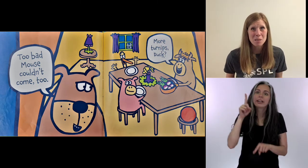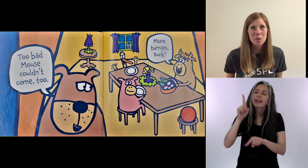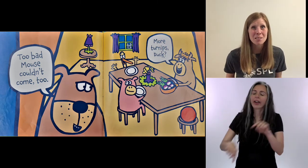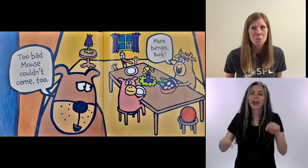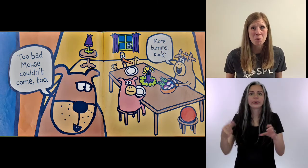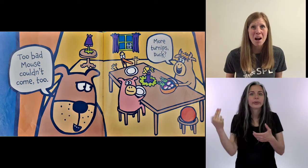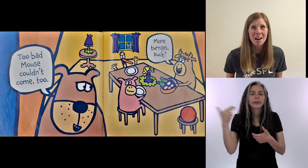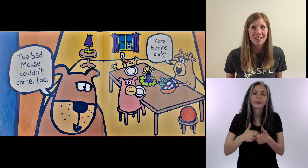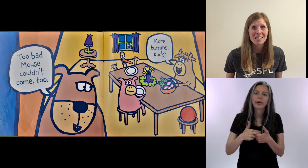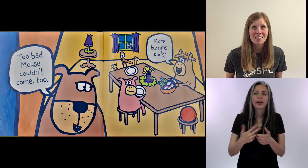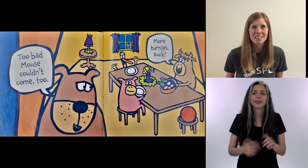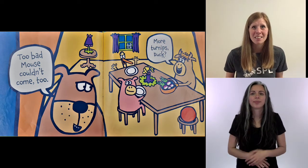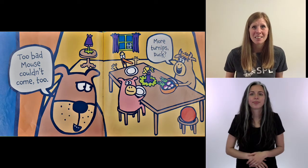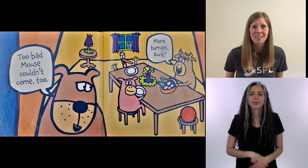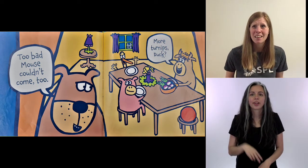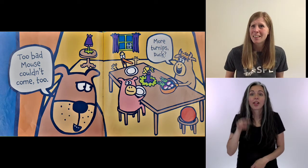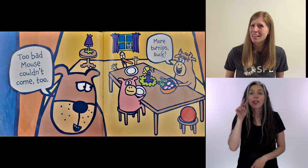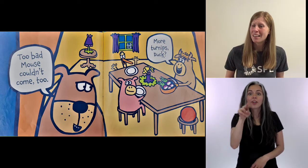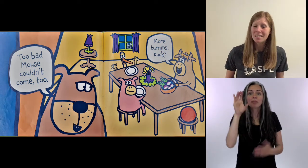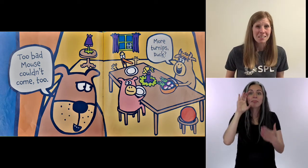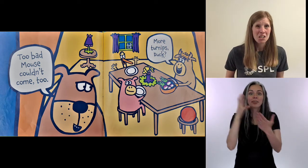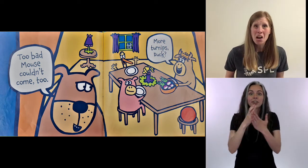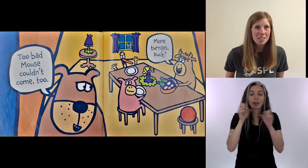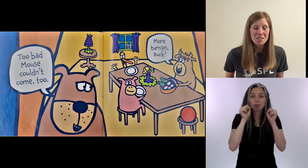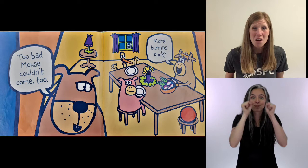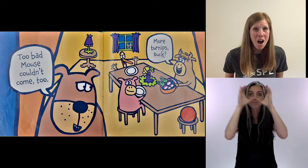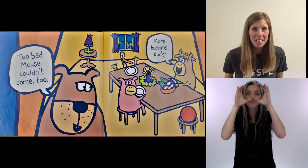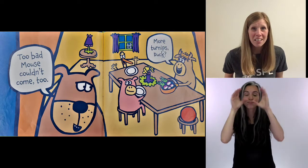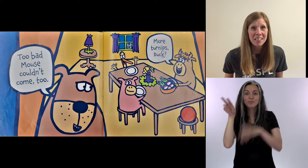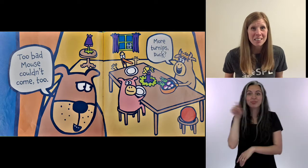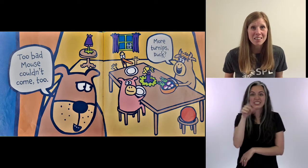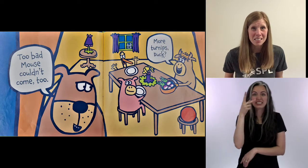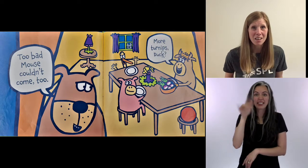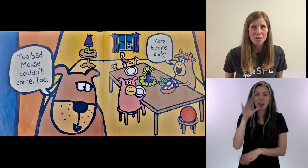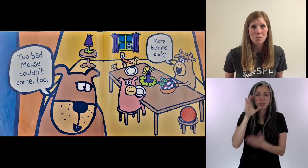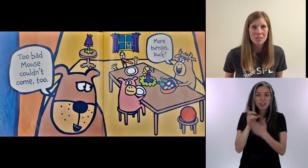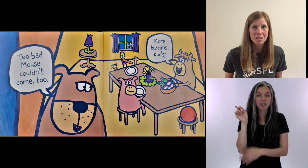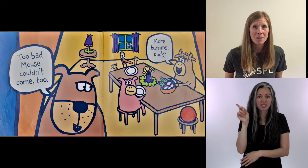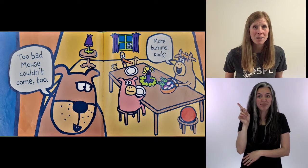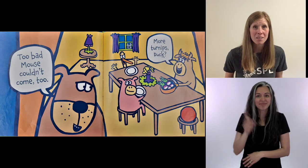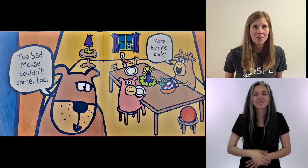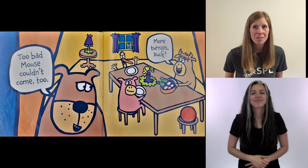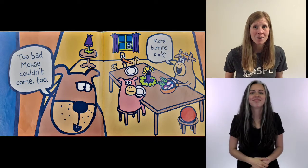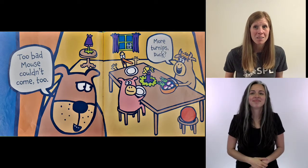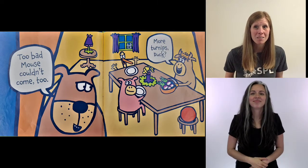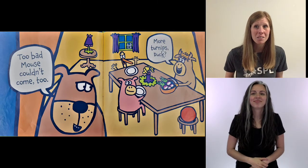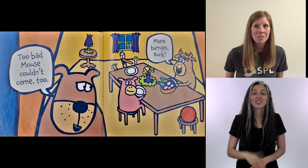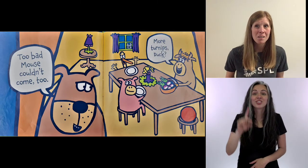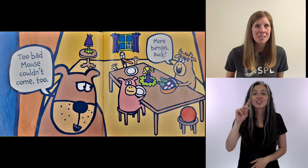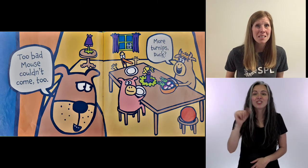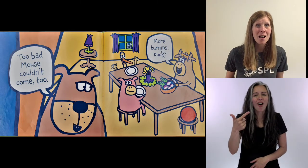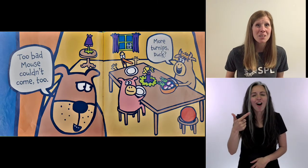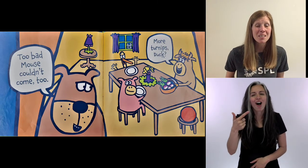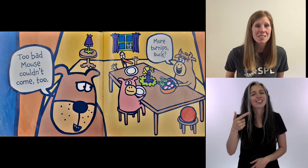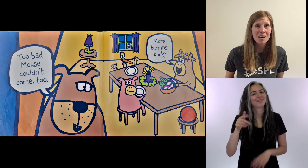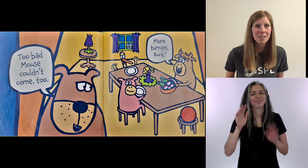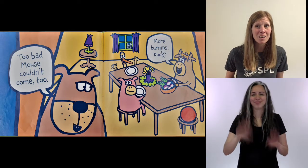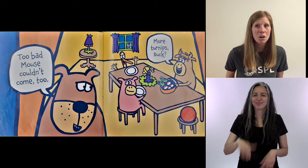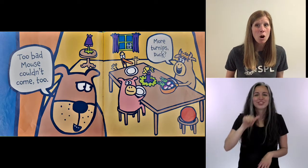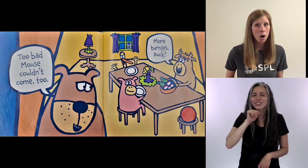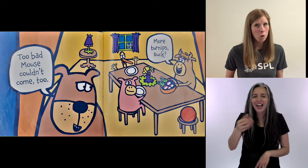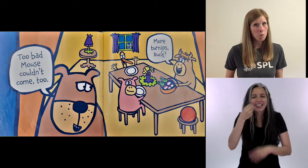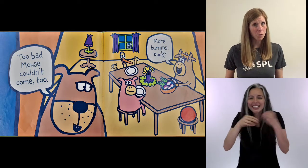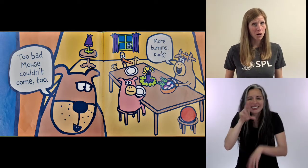This is a big surprise. Dog is not eating the duck for dinner. Dog is having the